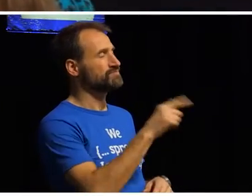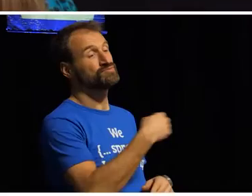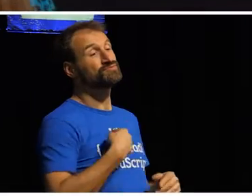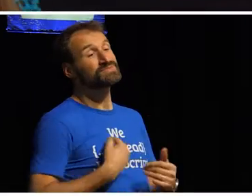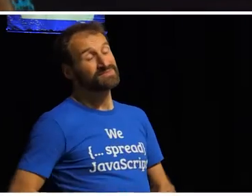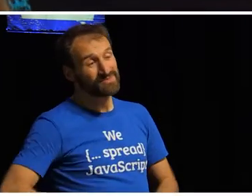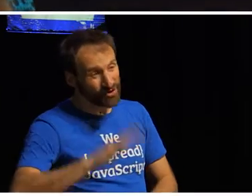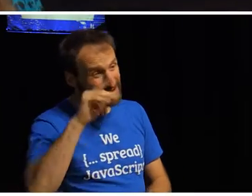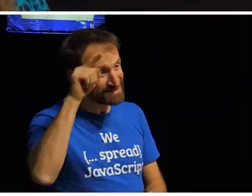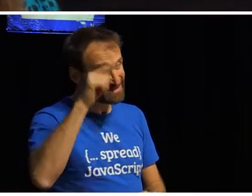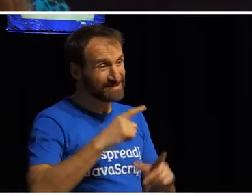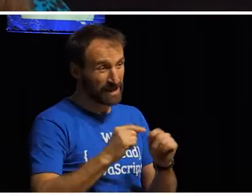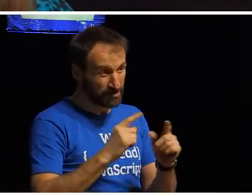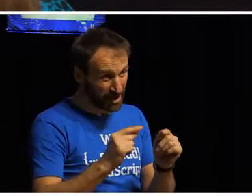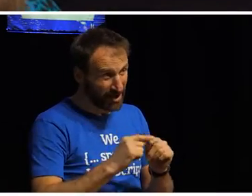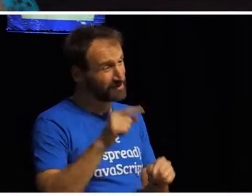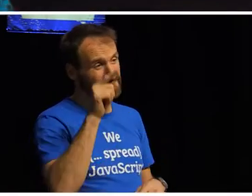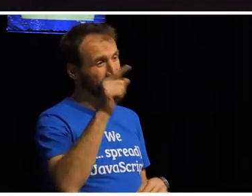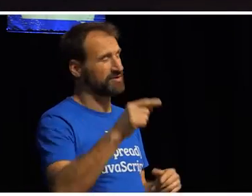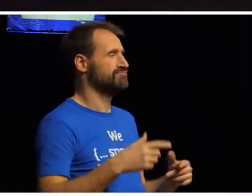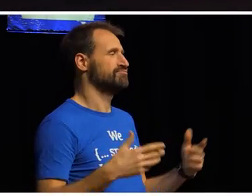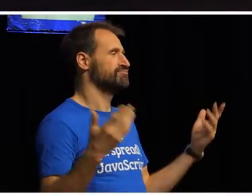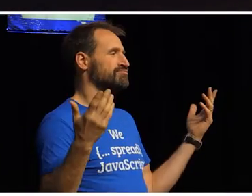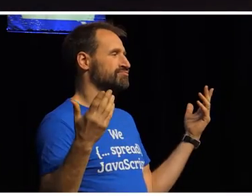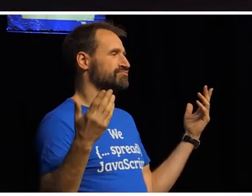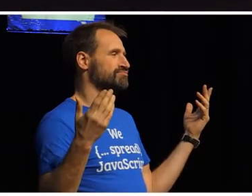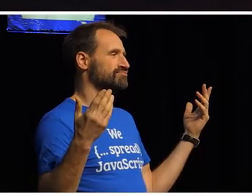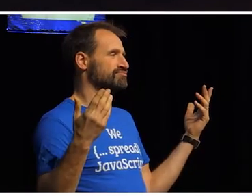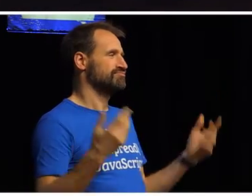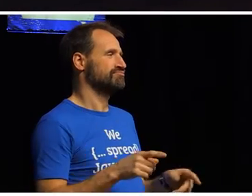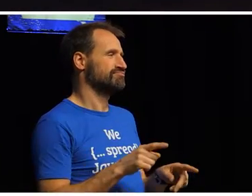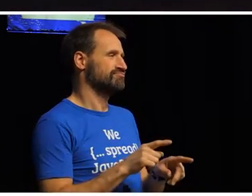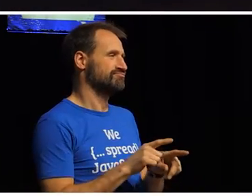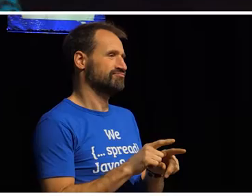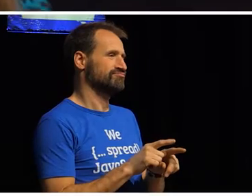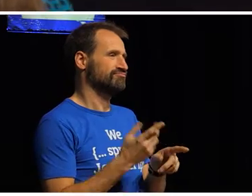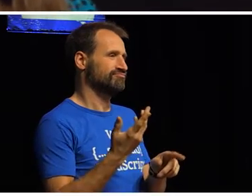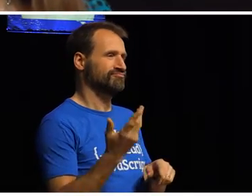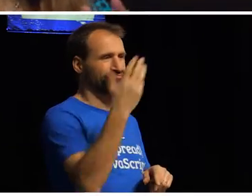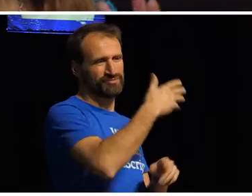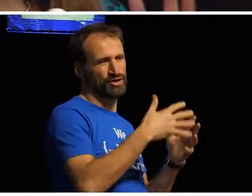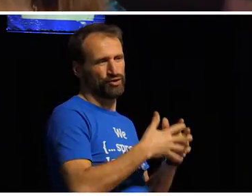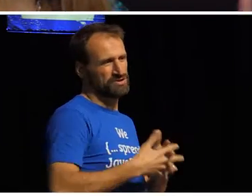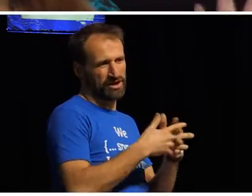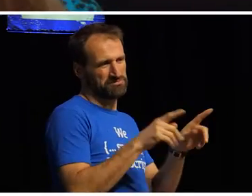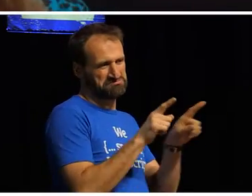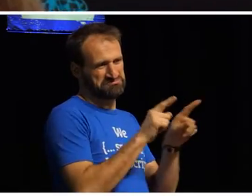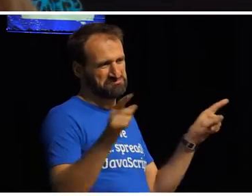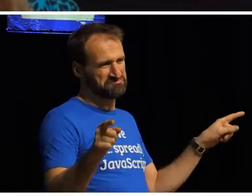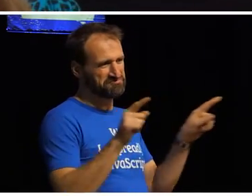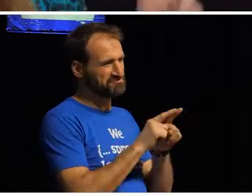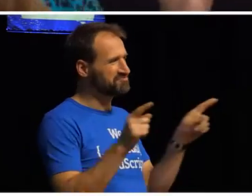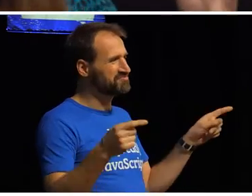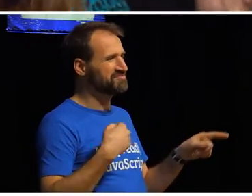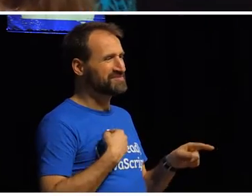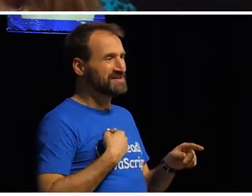quite huge. You know, it's larger than here in Europe or even in the United States, where I live now. So I wasn't quite encouraged, you